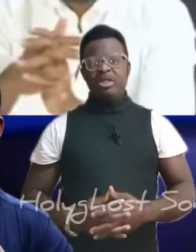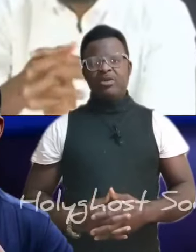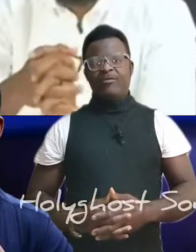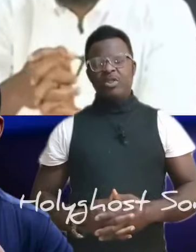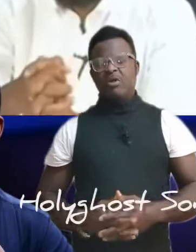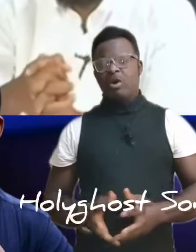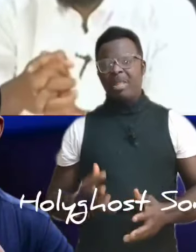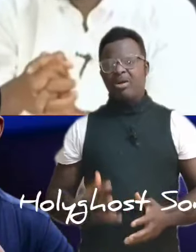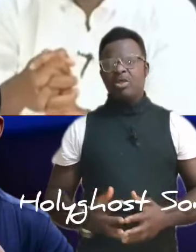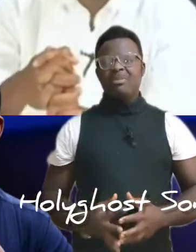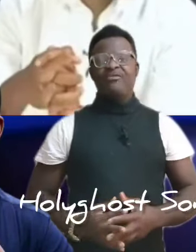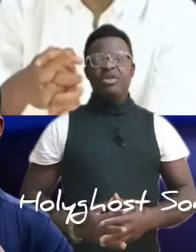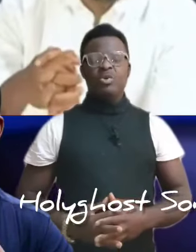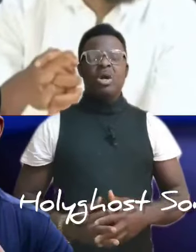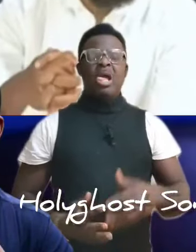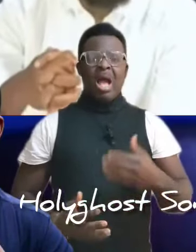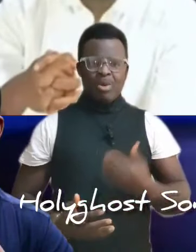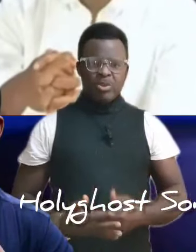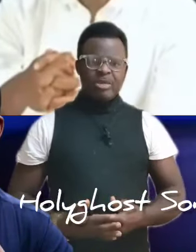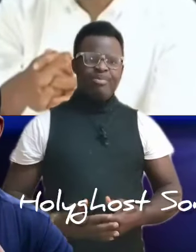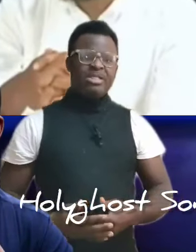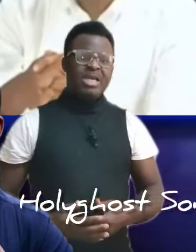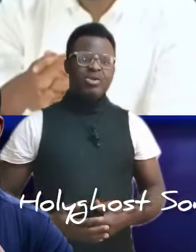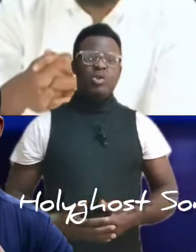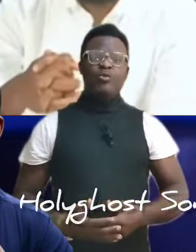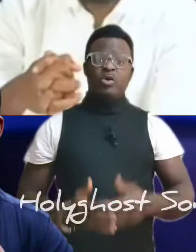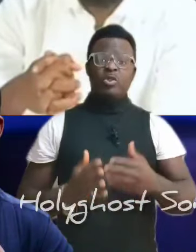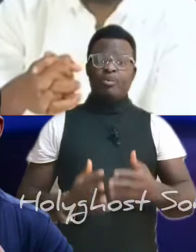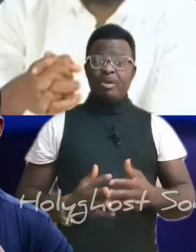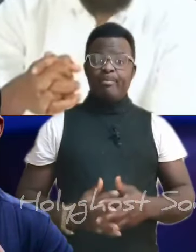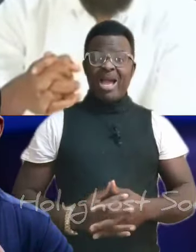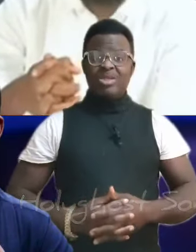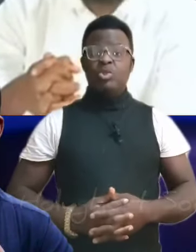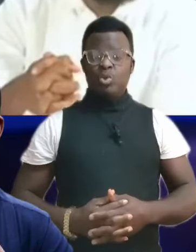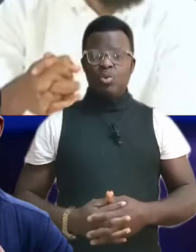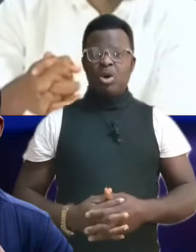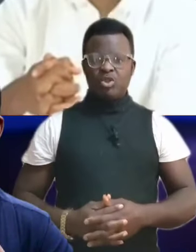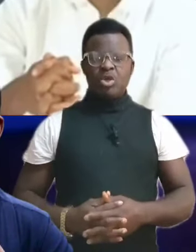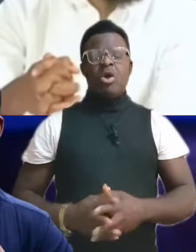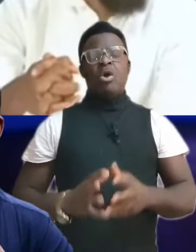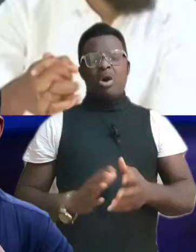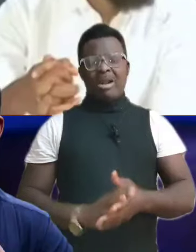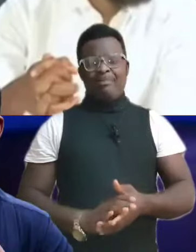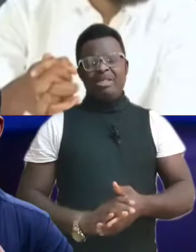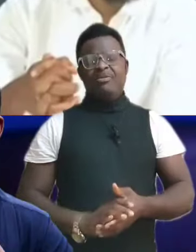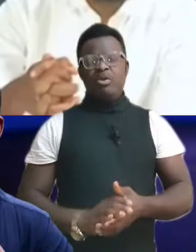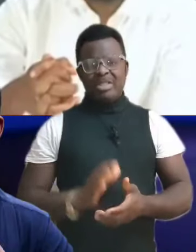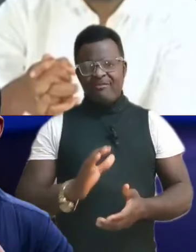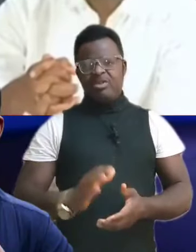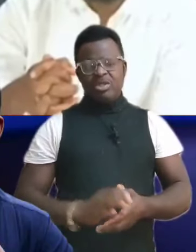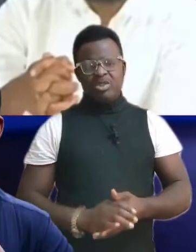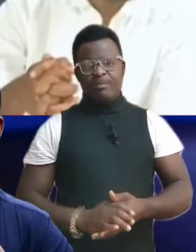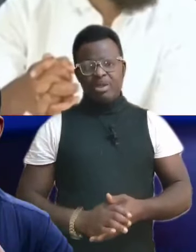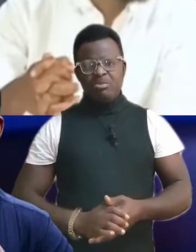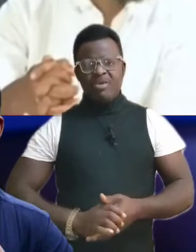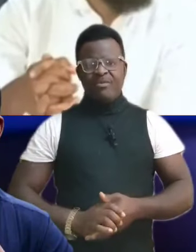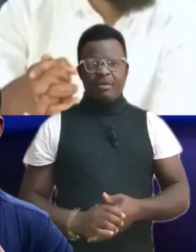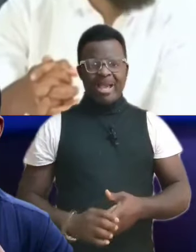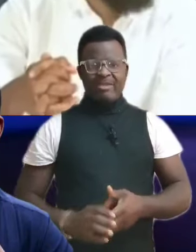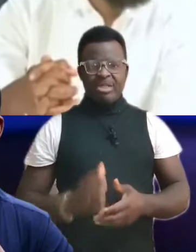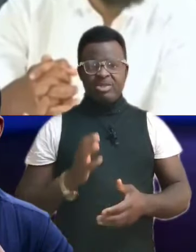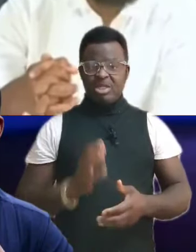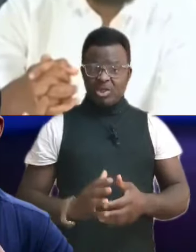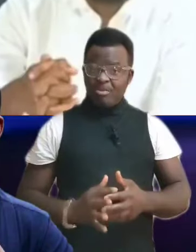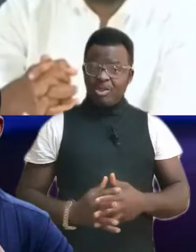Let me first say it categorically that I'm not appealing to the president. Let him continue this tyranny that he's doing. We like it. This is what we expect